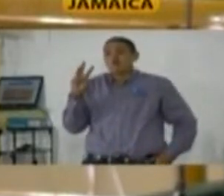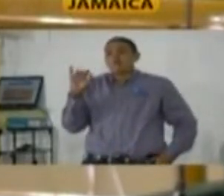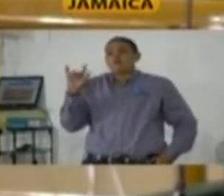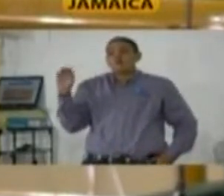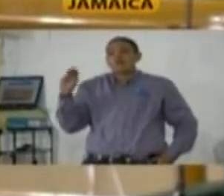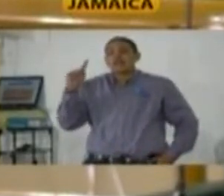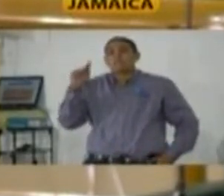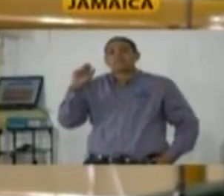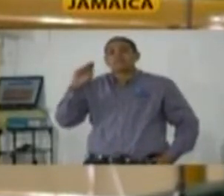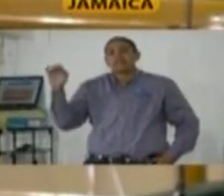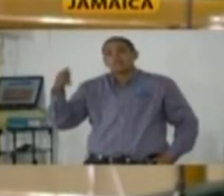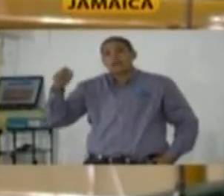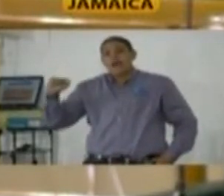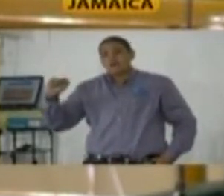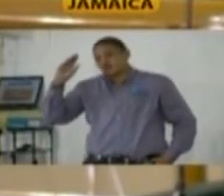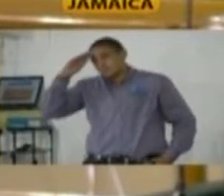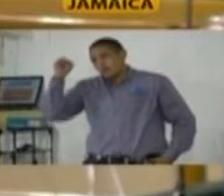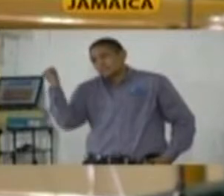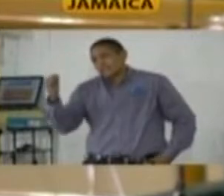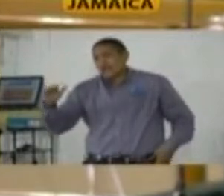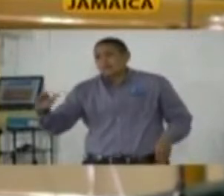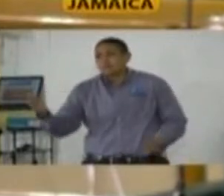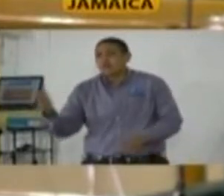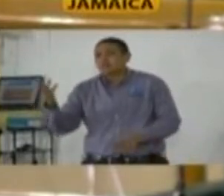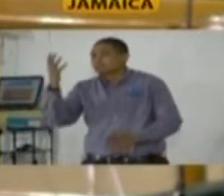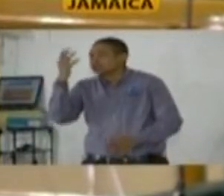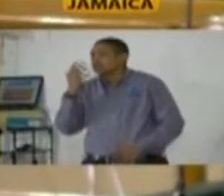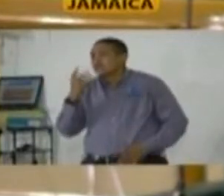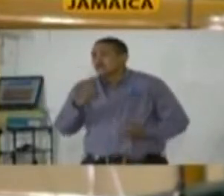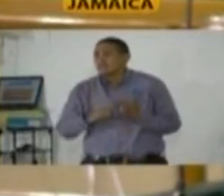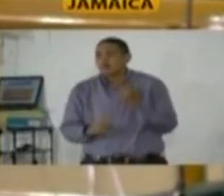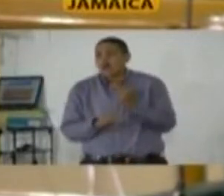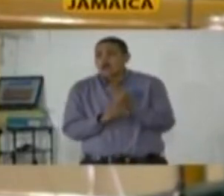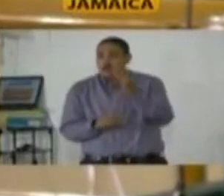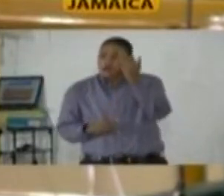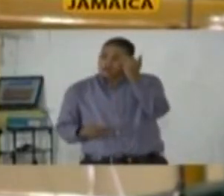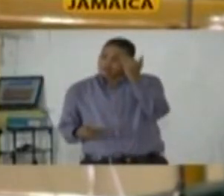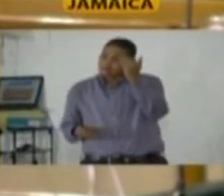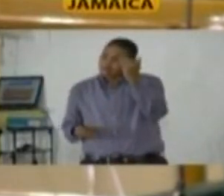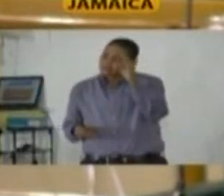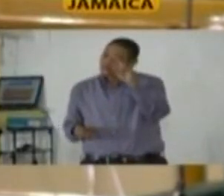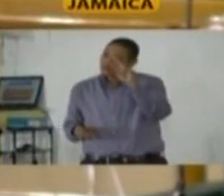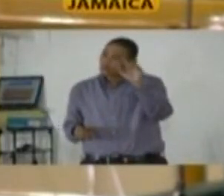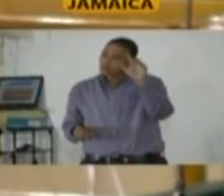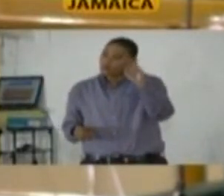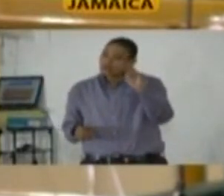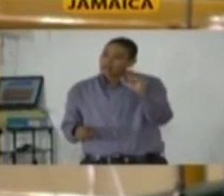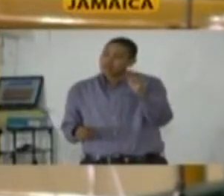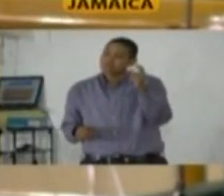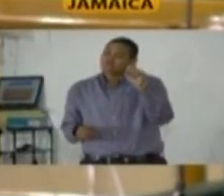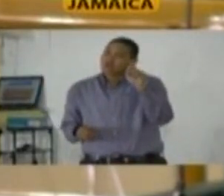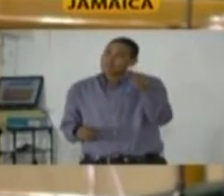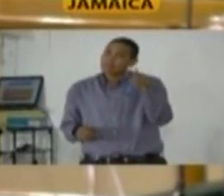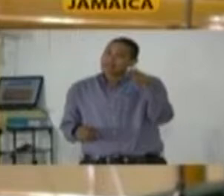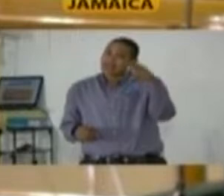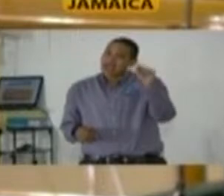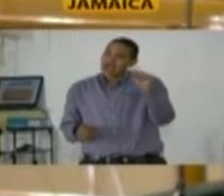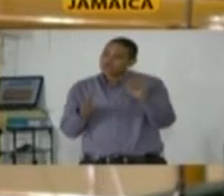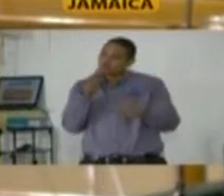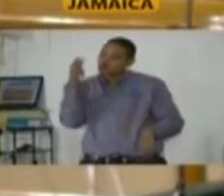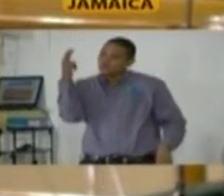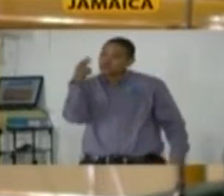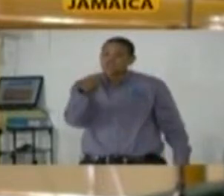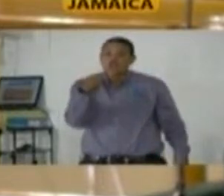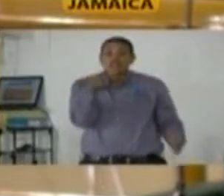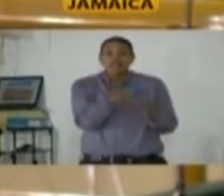High School. We mourn as well the death of 15-year-old Canute Williams from Papine High School, who was shot and killed on his way